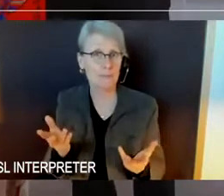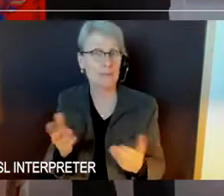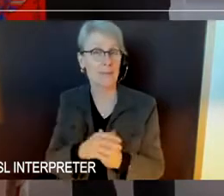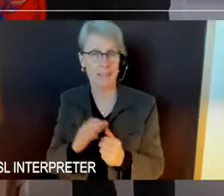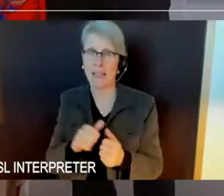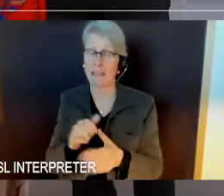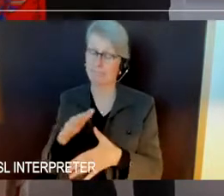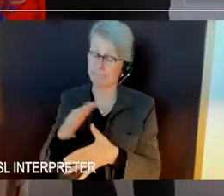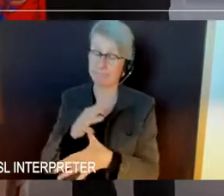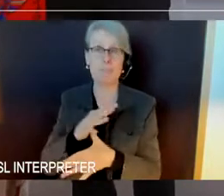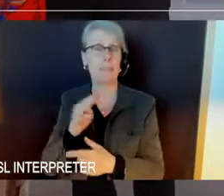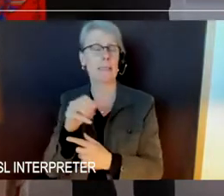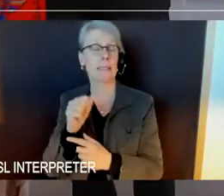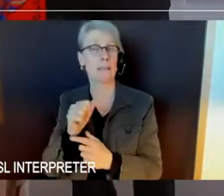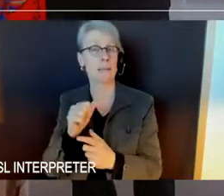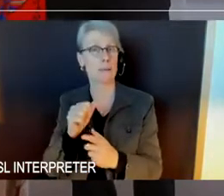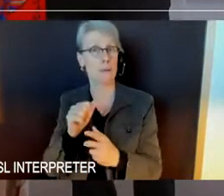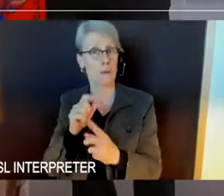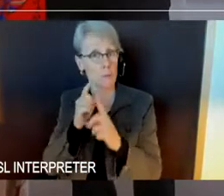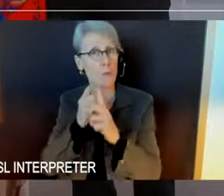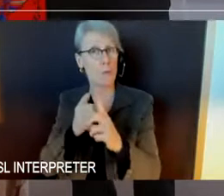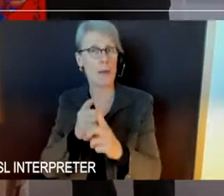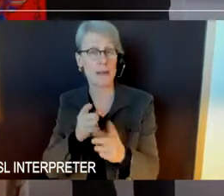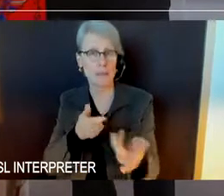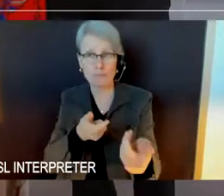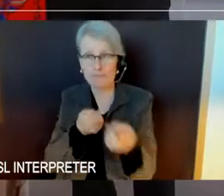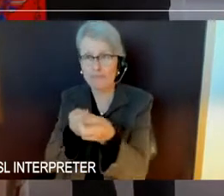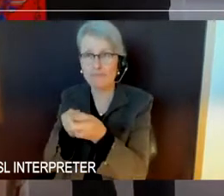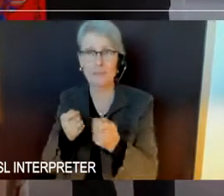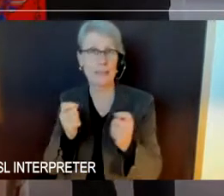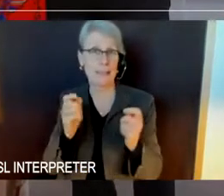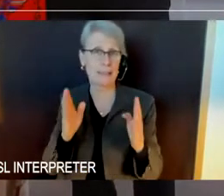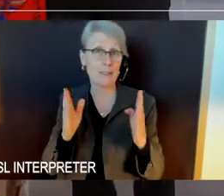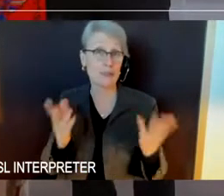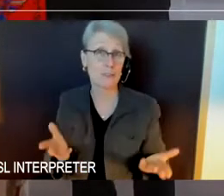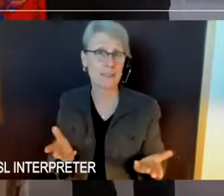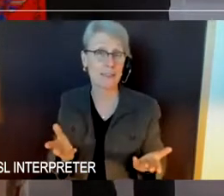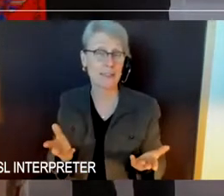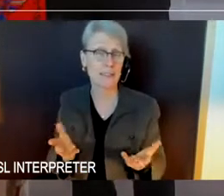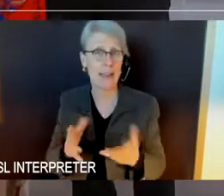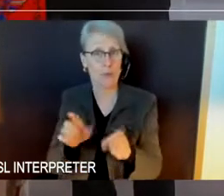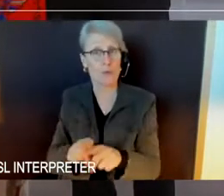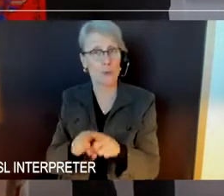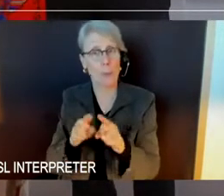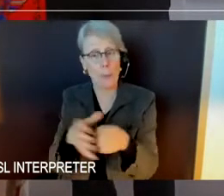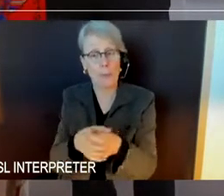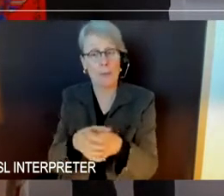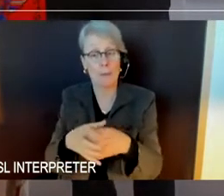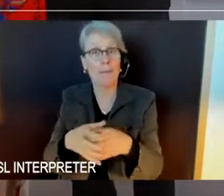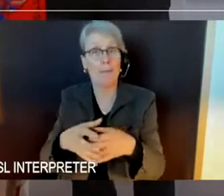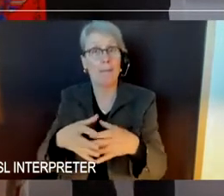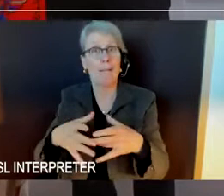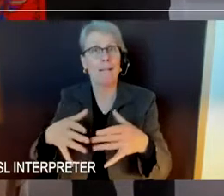attention. That's what the overarching role of media is to capture the attention and grow an